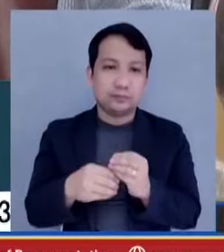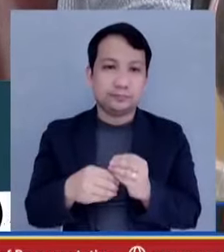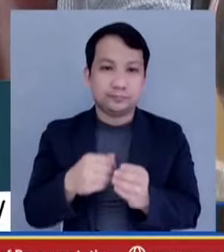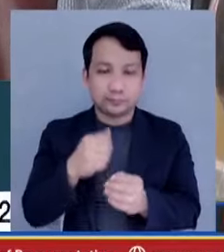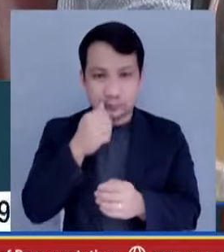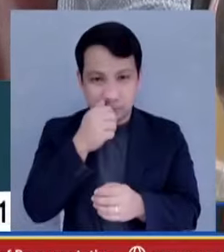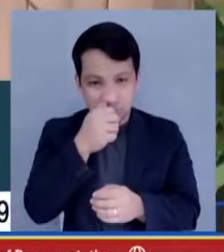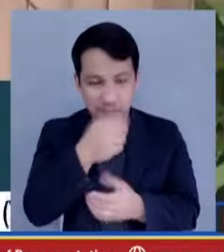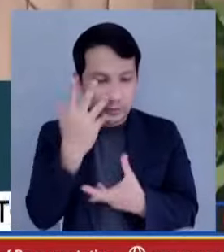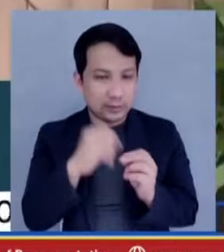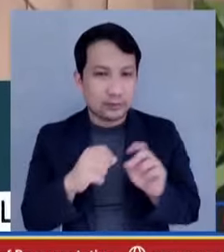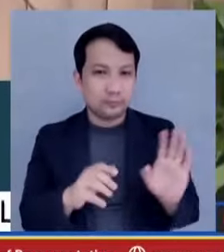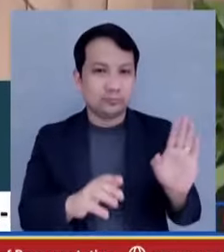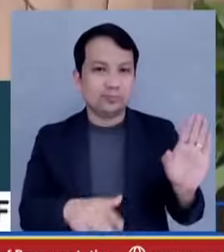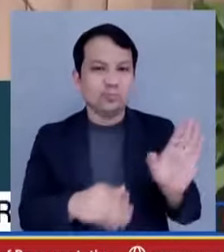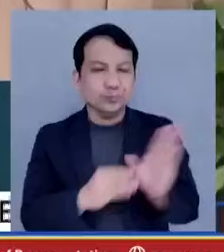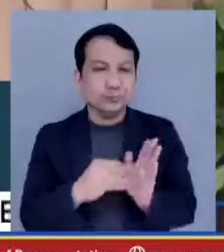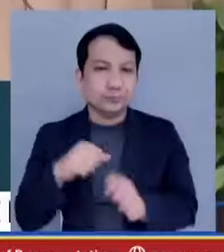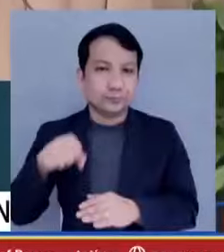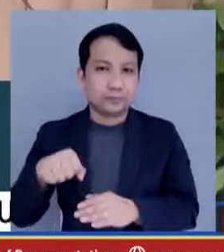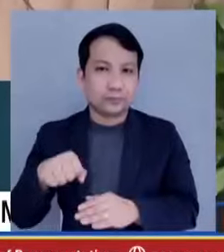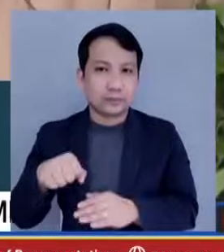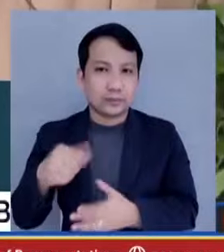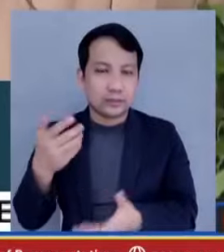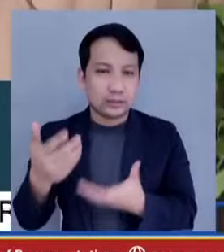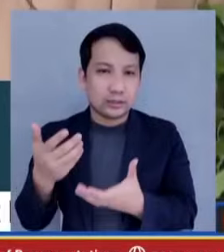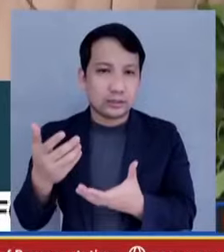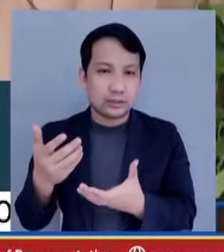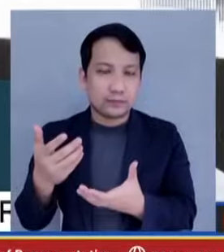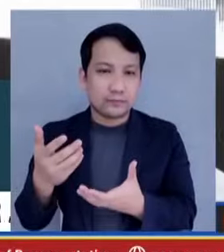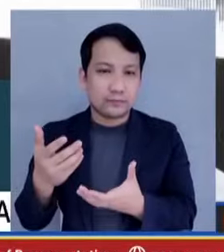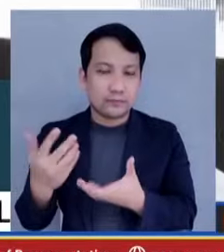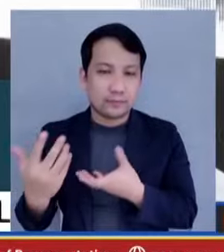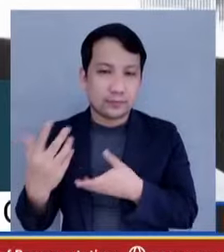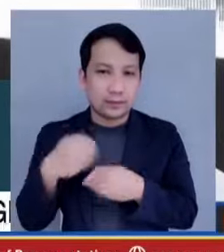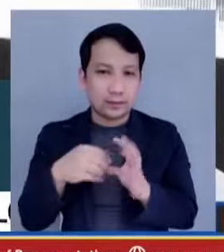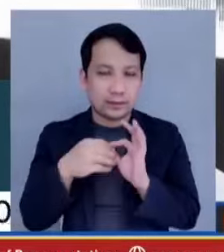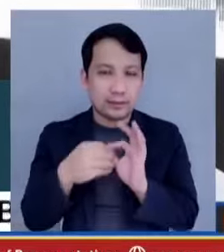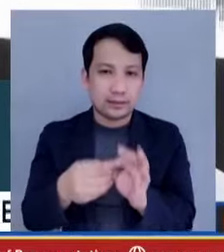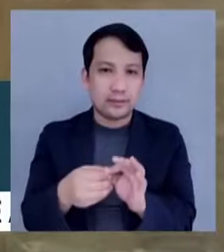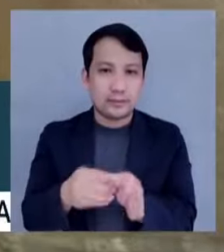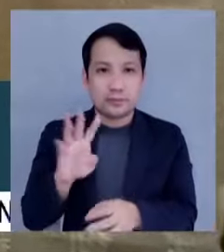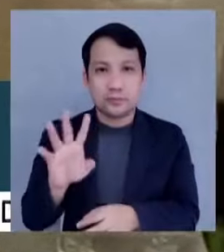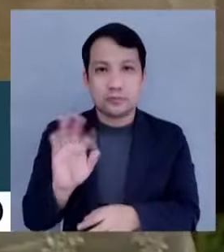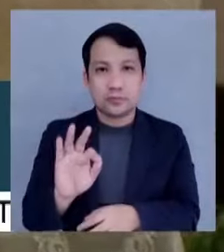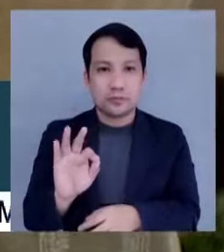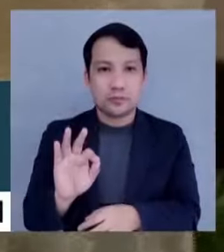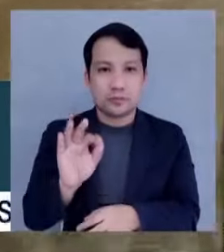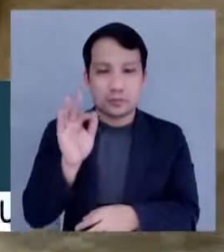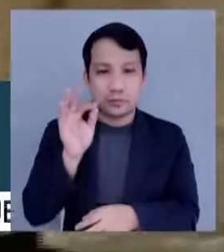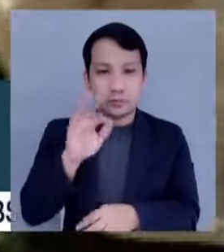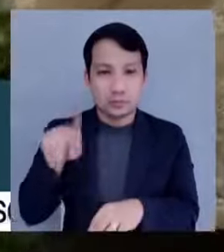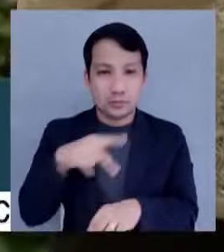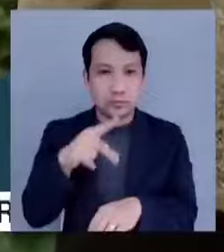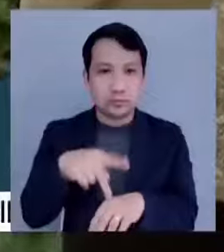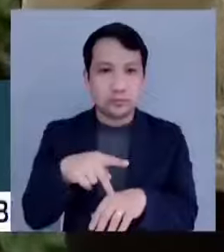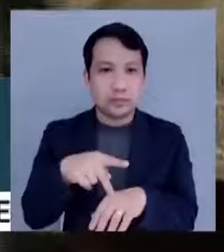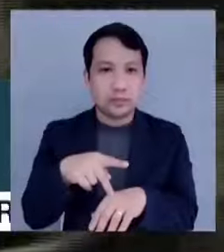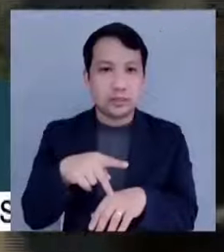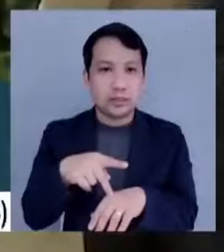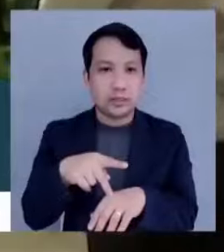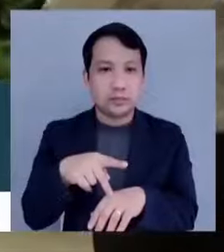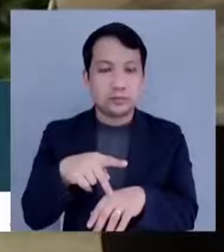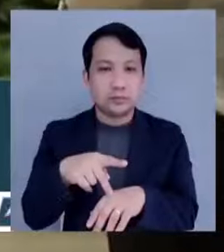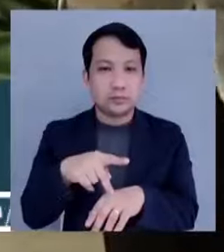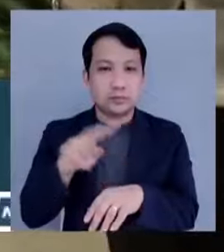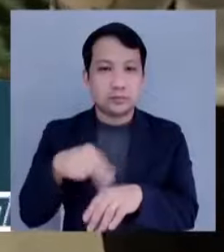President Duterte. But President Marcos actually led the 49th Philippine National Prayer Breakfast in Malacanang this